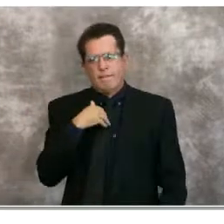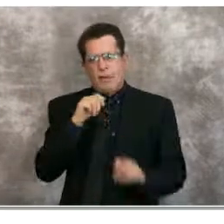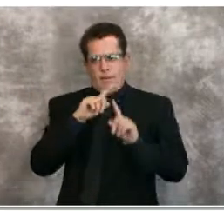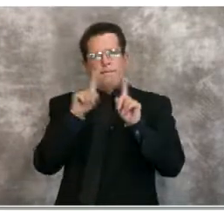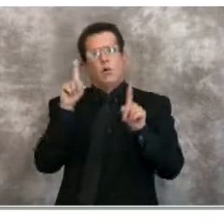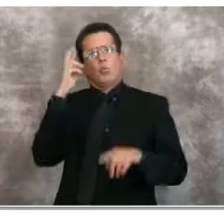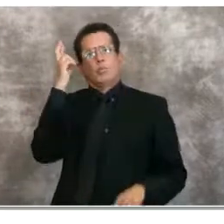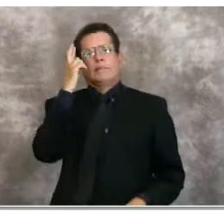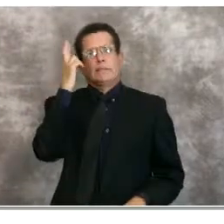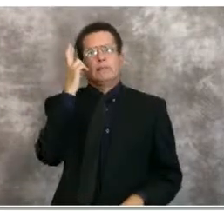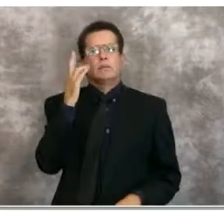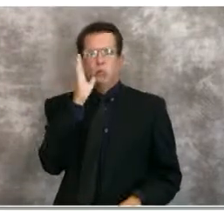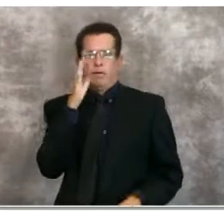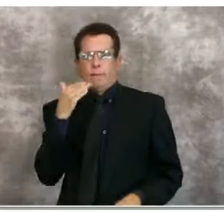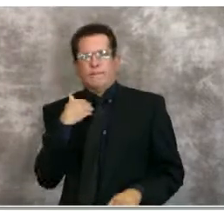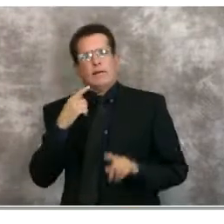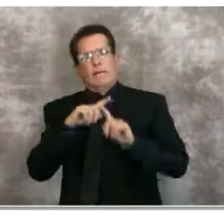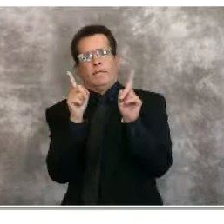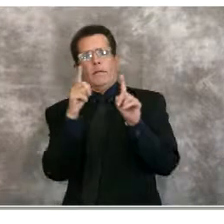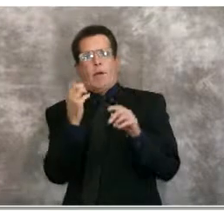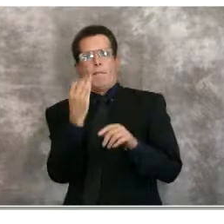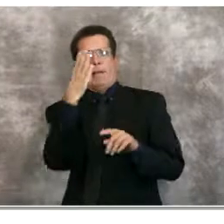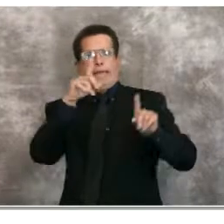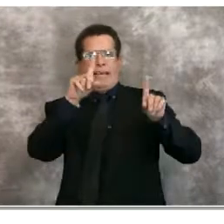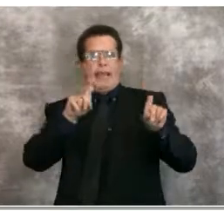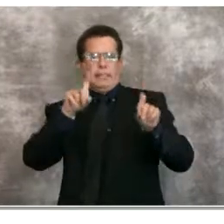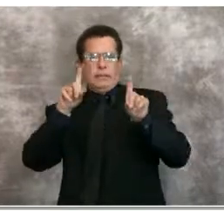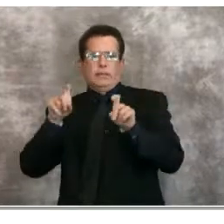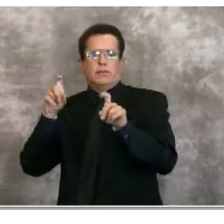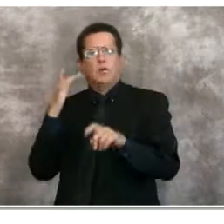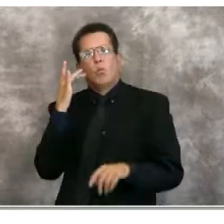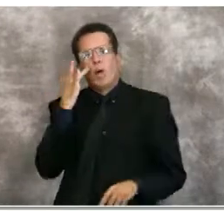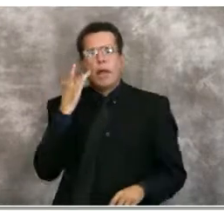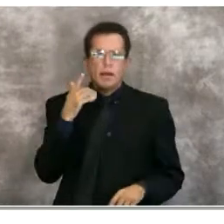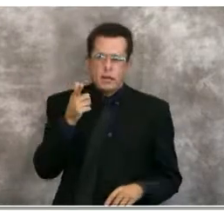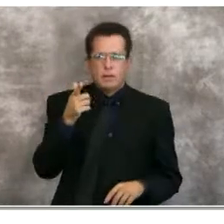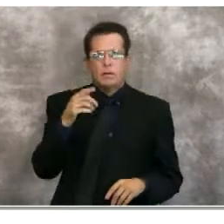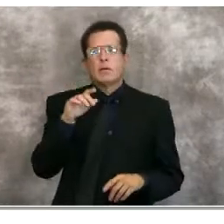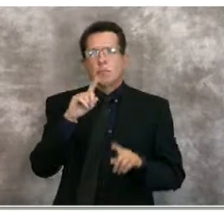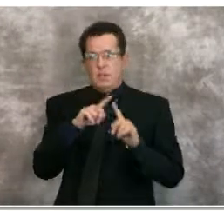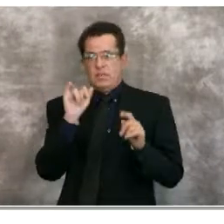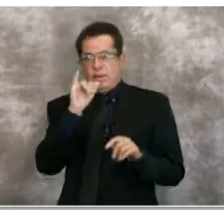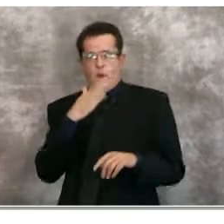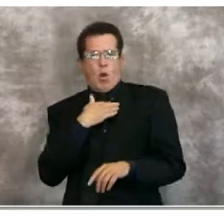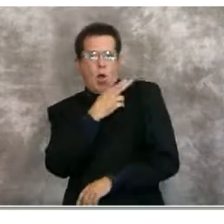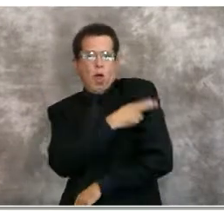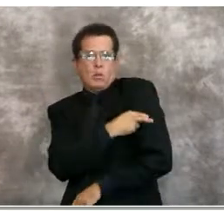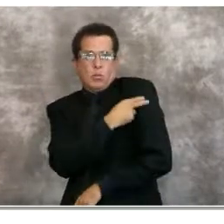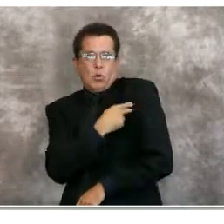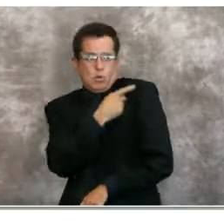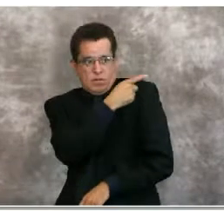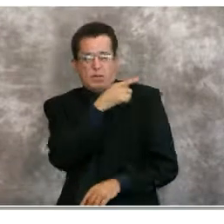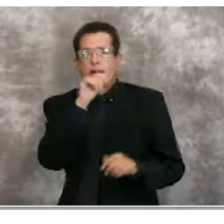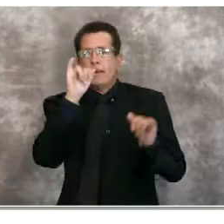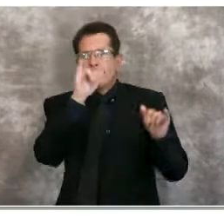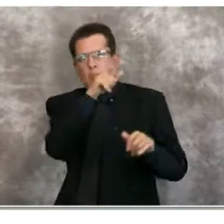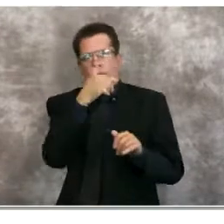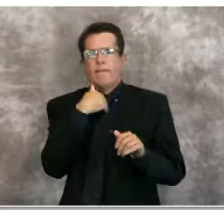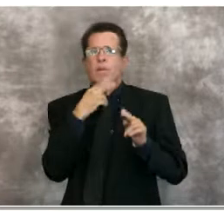into where you might see peaks and valleys. When we have our hospitals, for example, that are doing elective